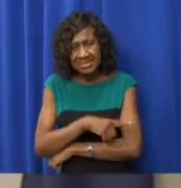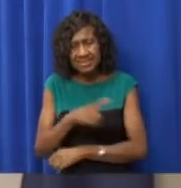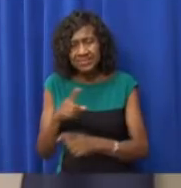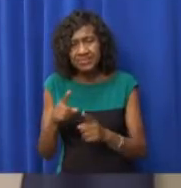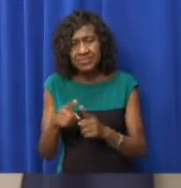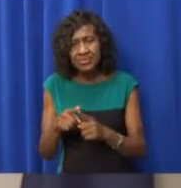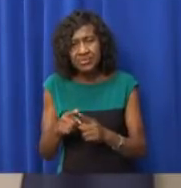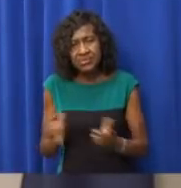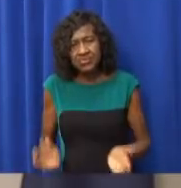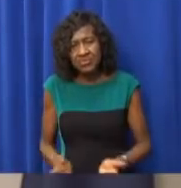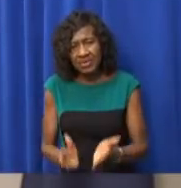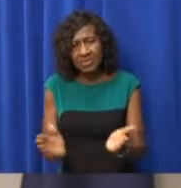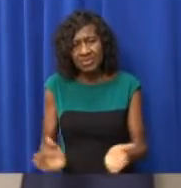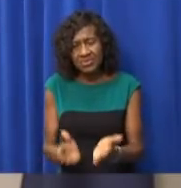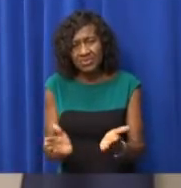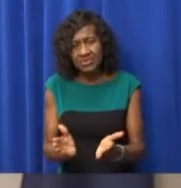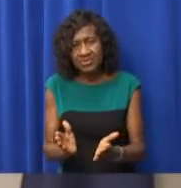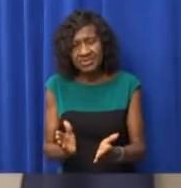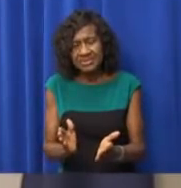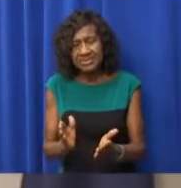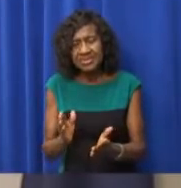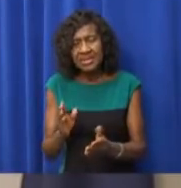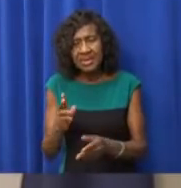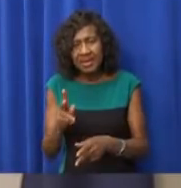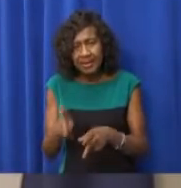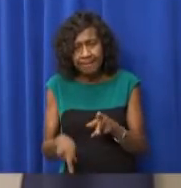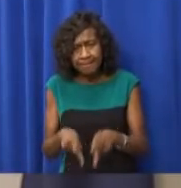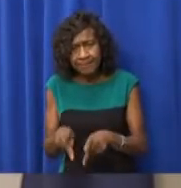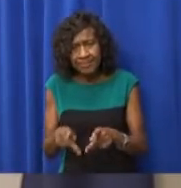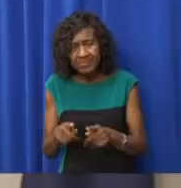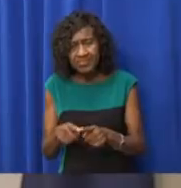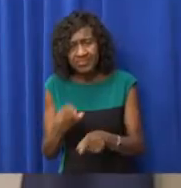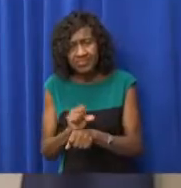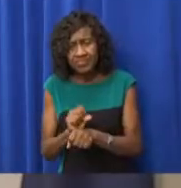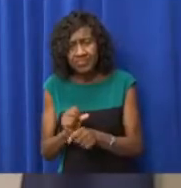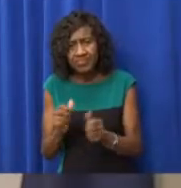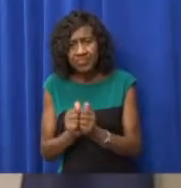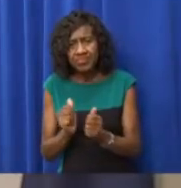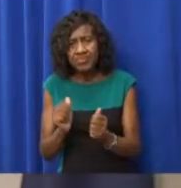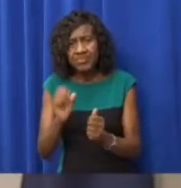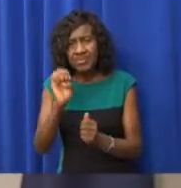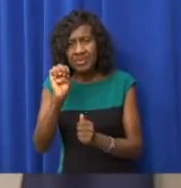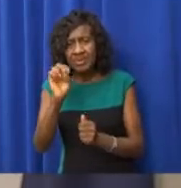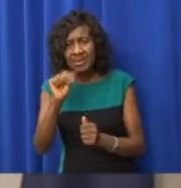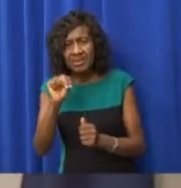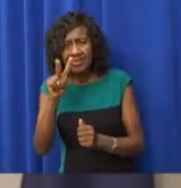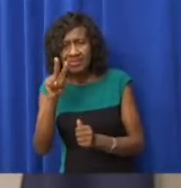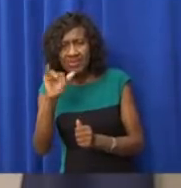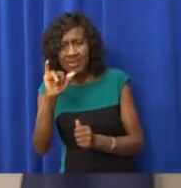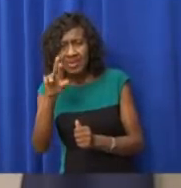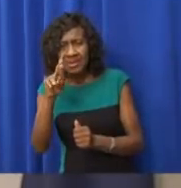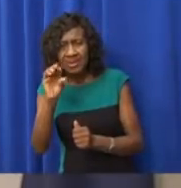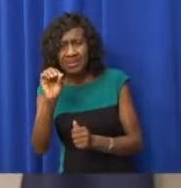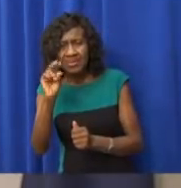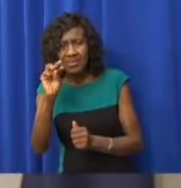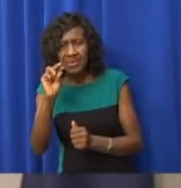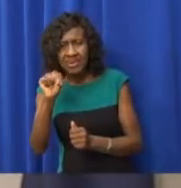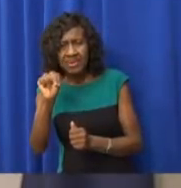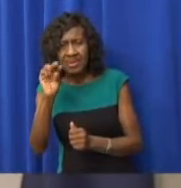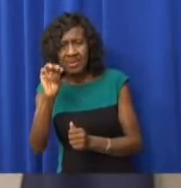effective environmental action. Celebrated annual on June 5th since its inception in